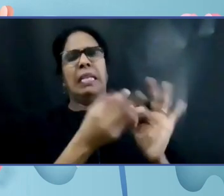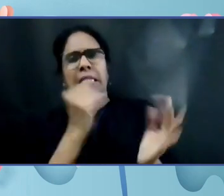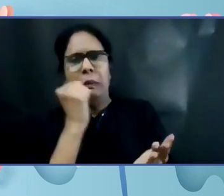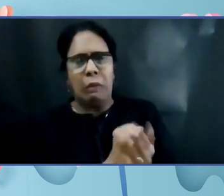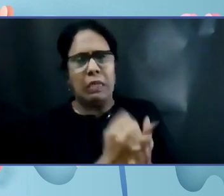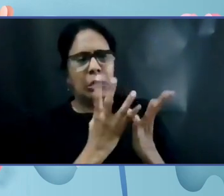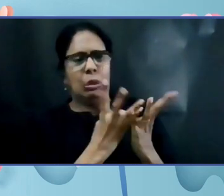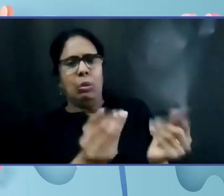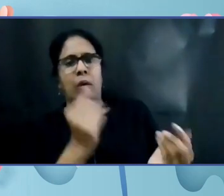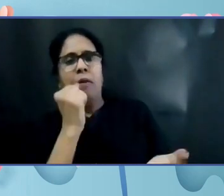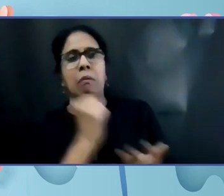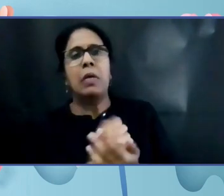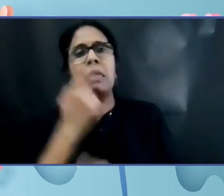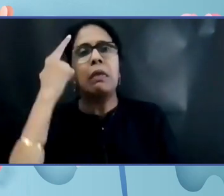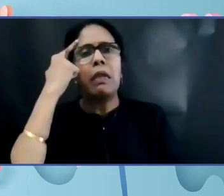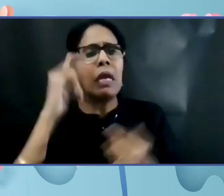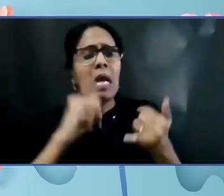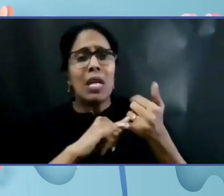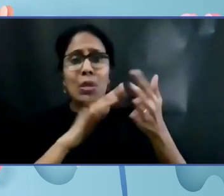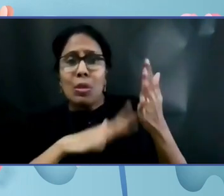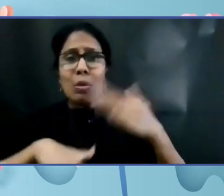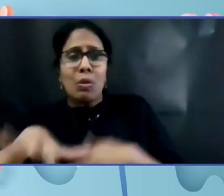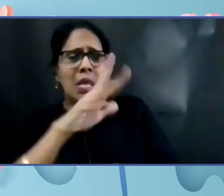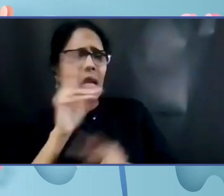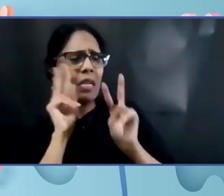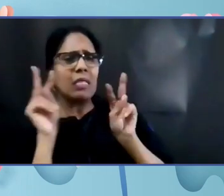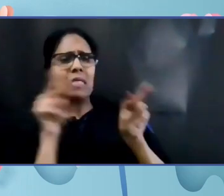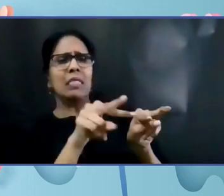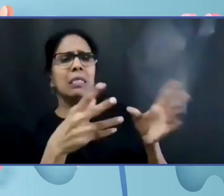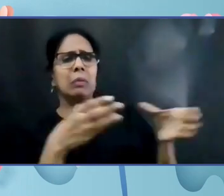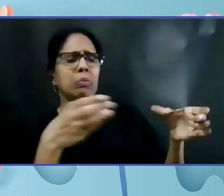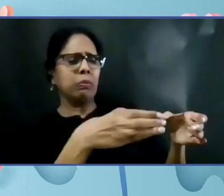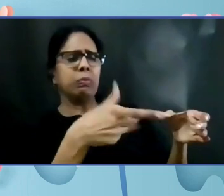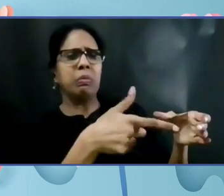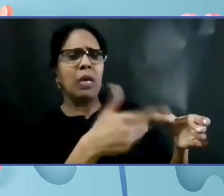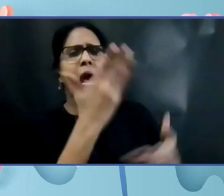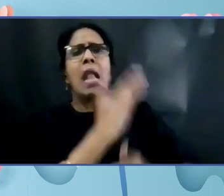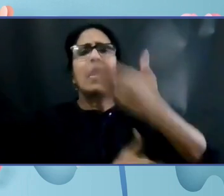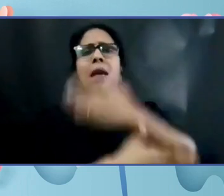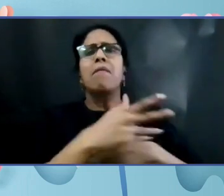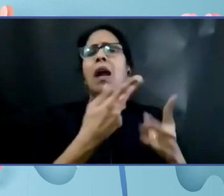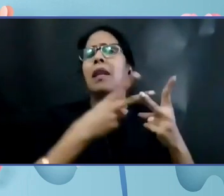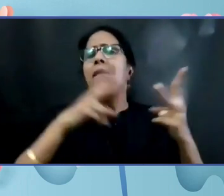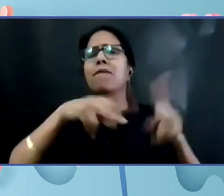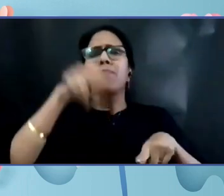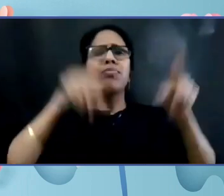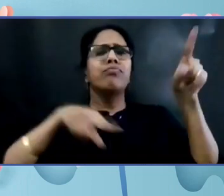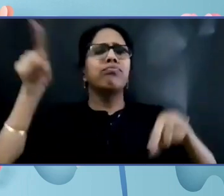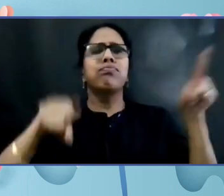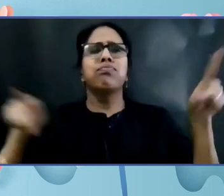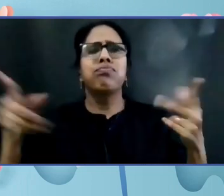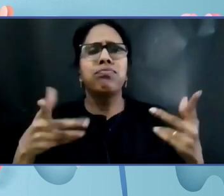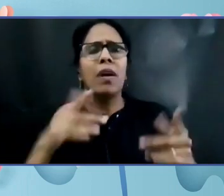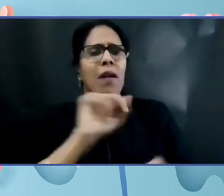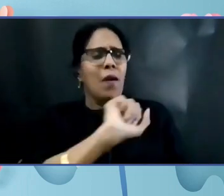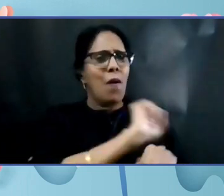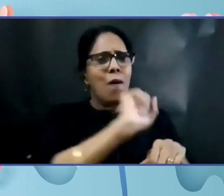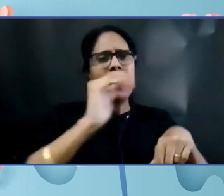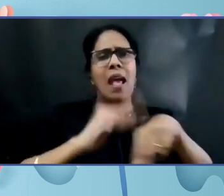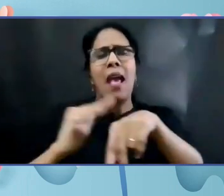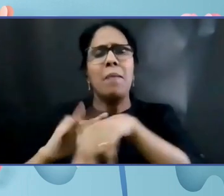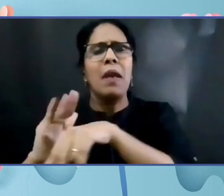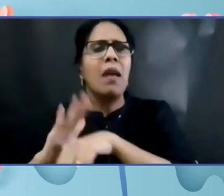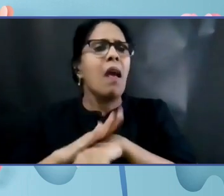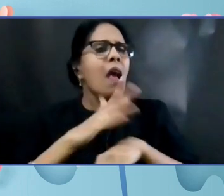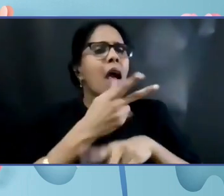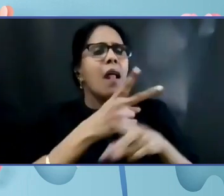Society sees our differences of ability and different ways of experiencing the world, and